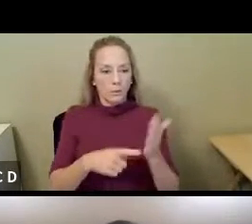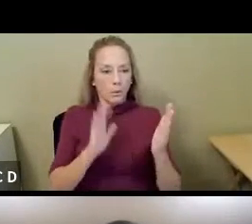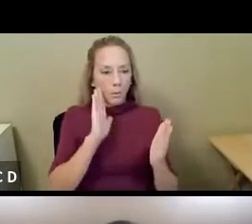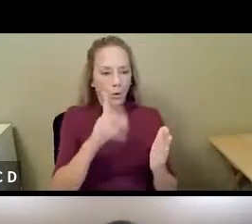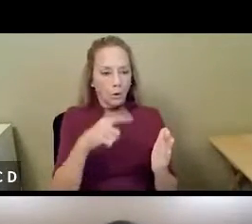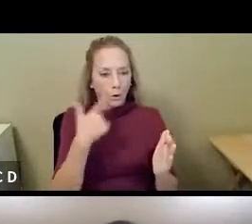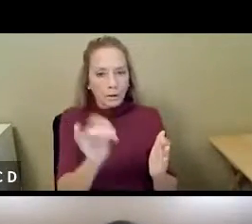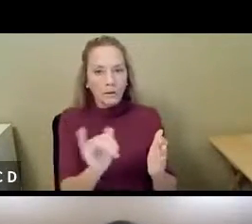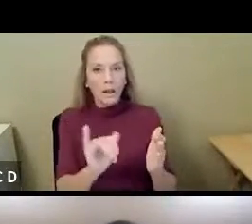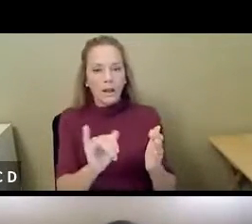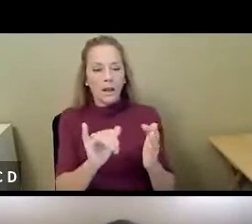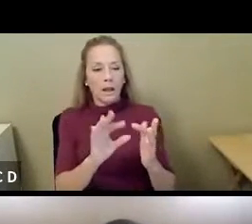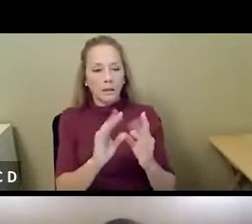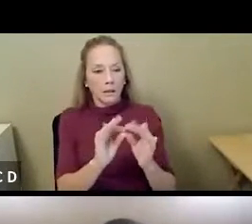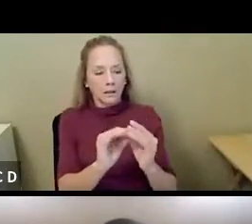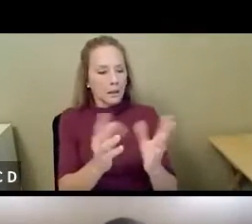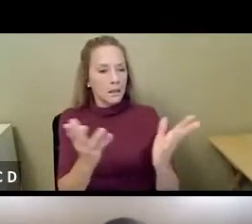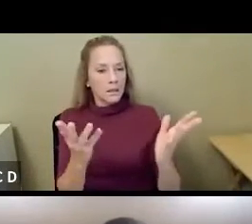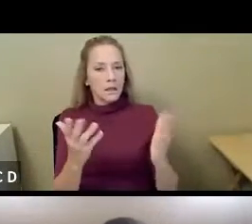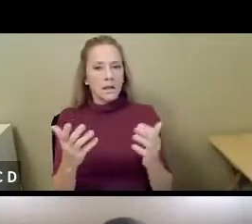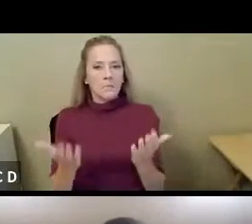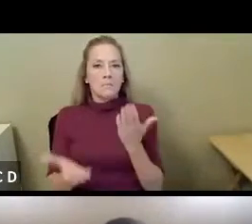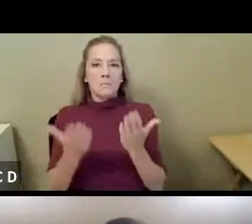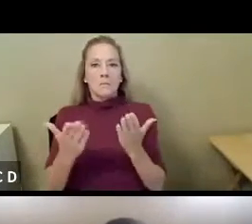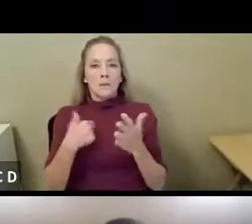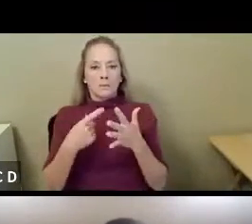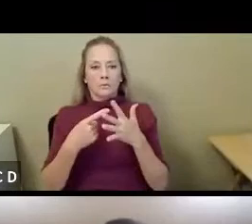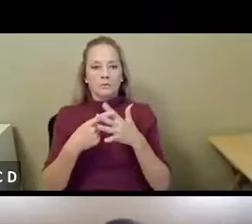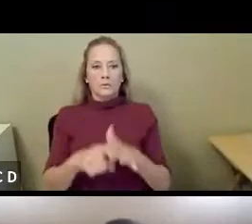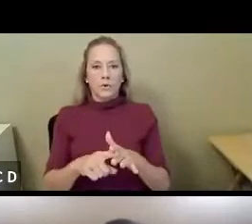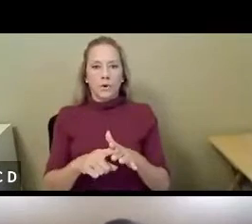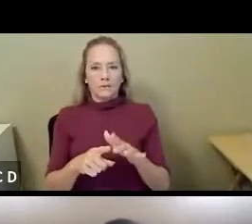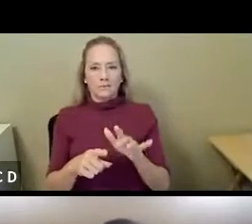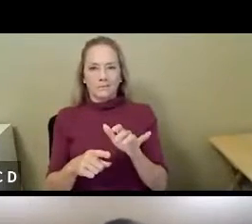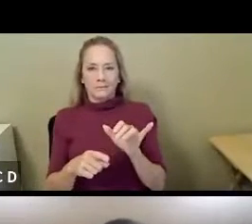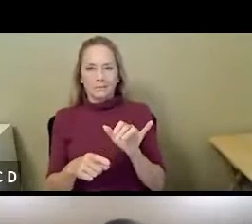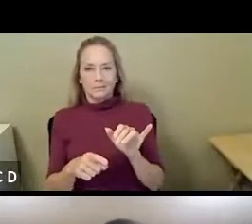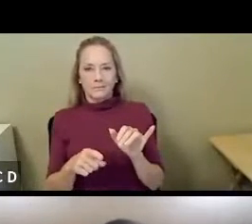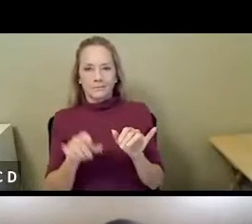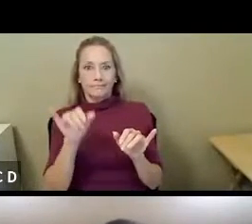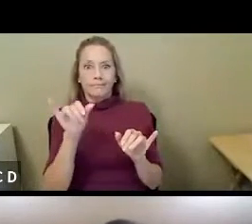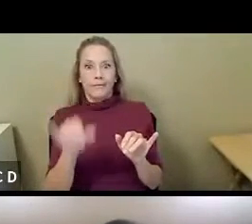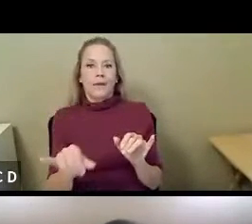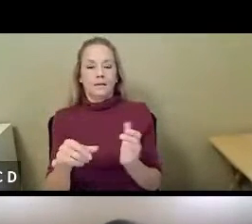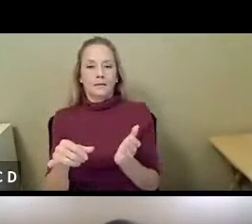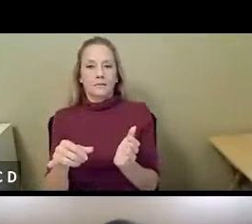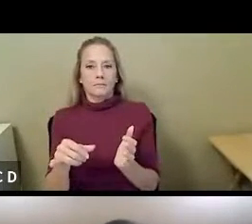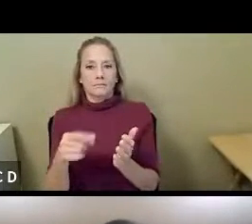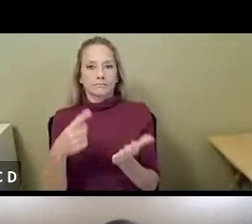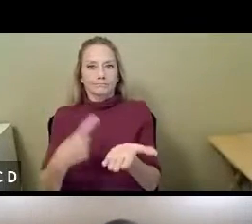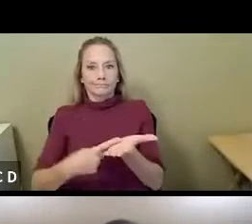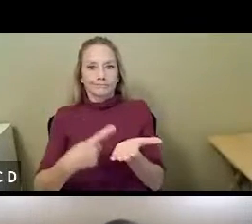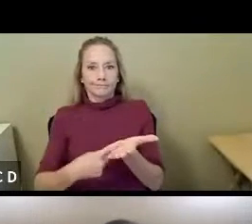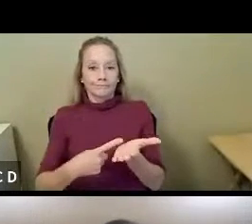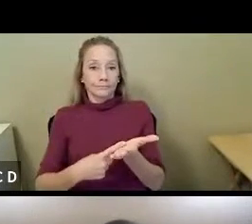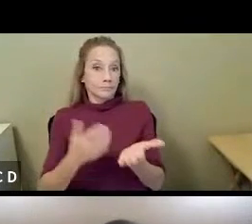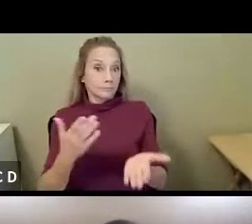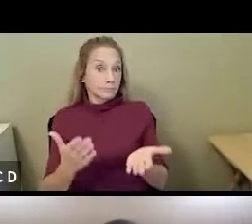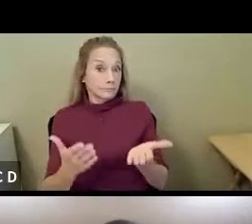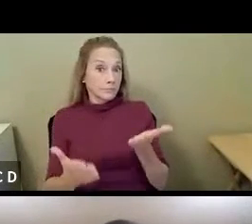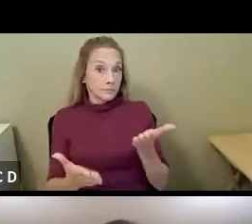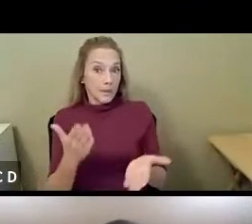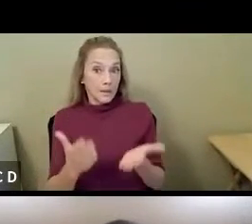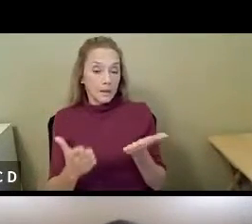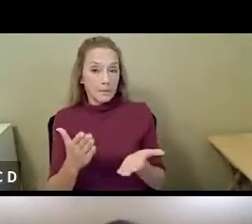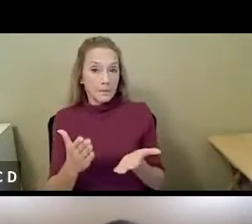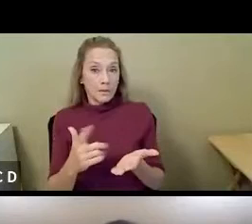so I guess I'd like to start there a little bit. And it may be most useful. Could we